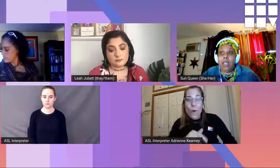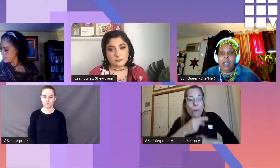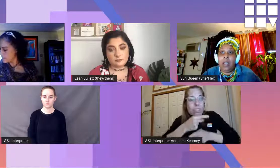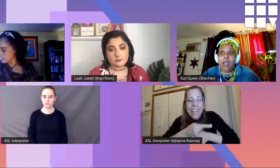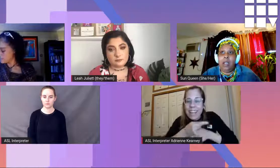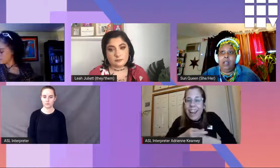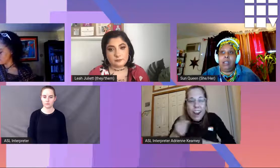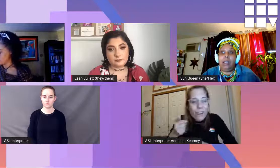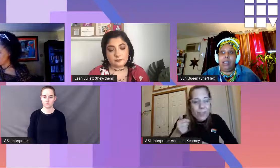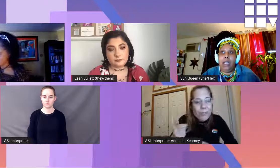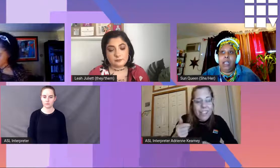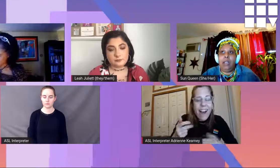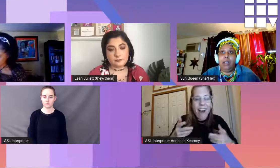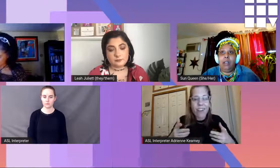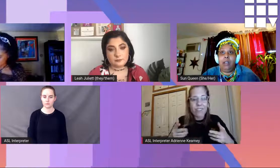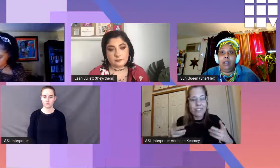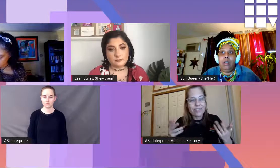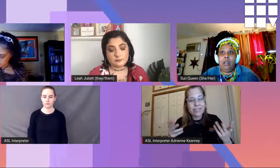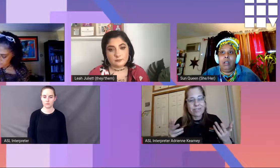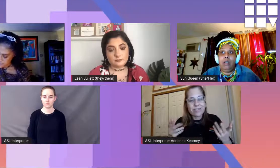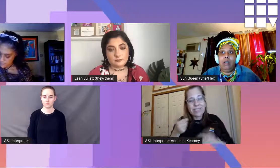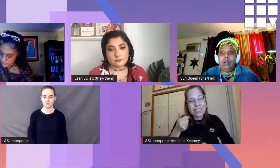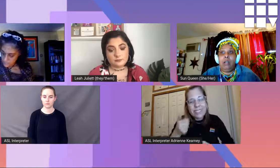So again, it looks like